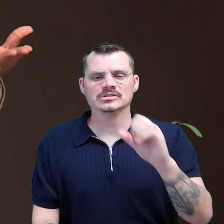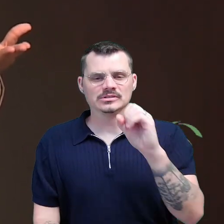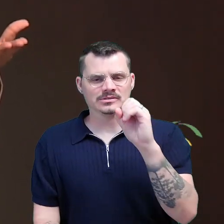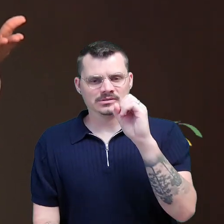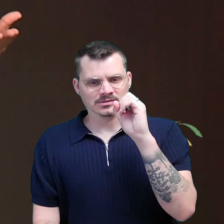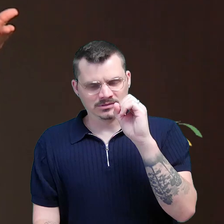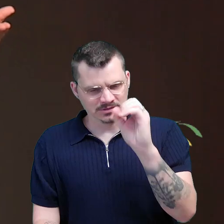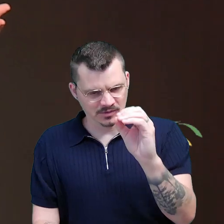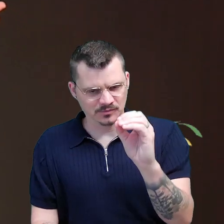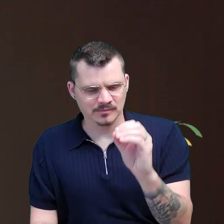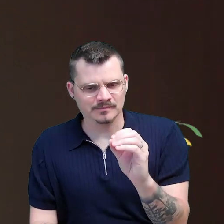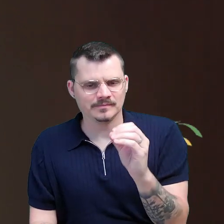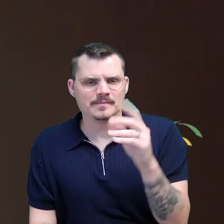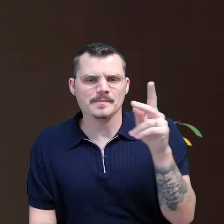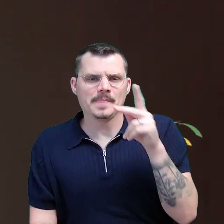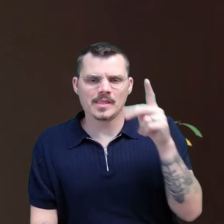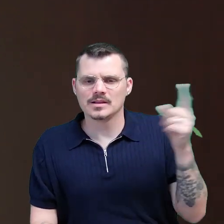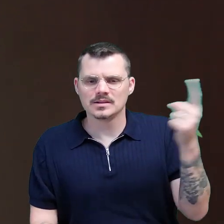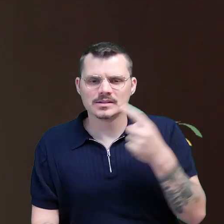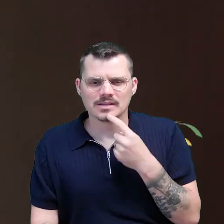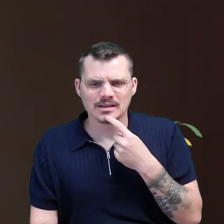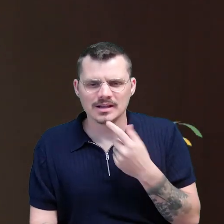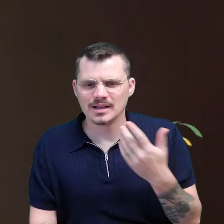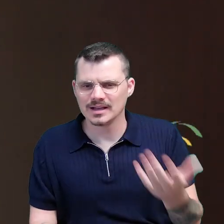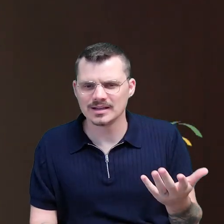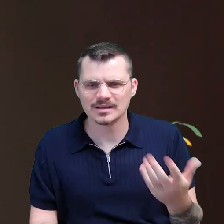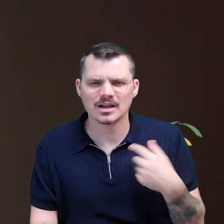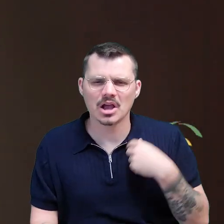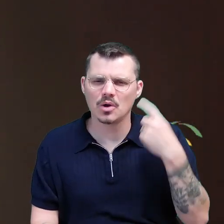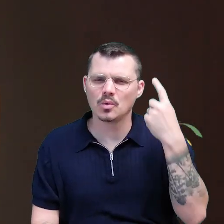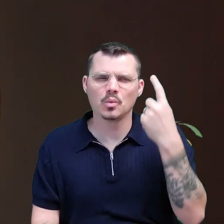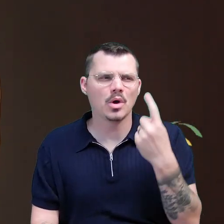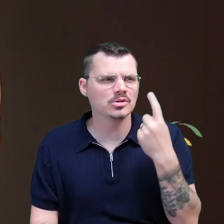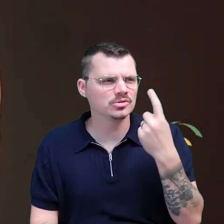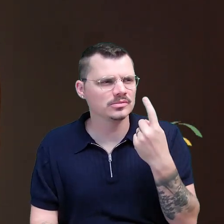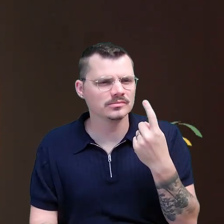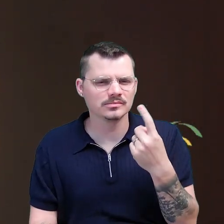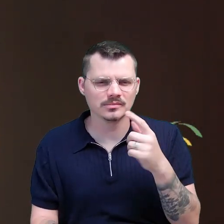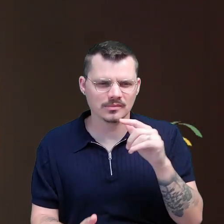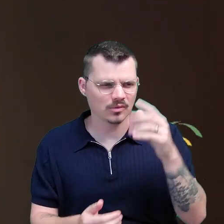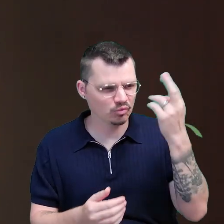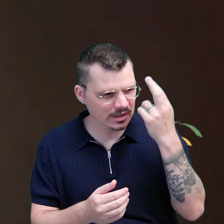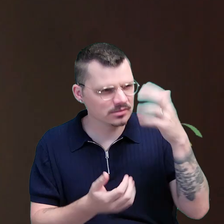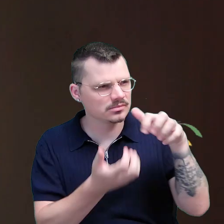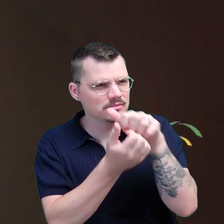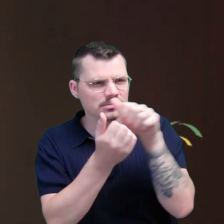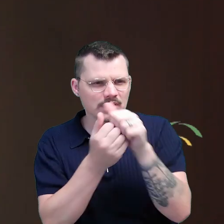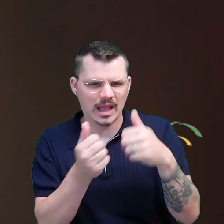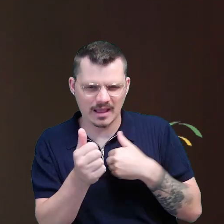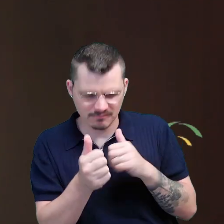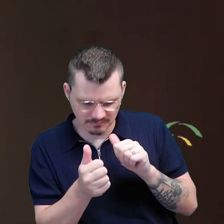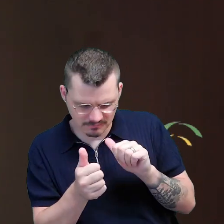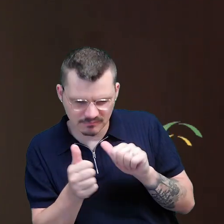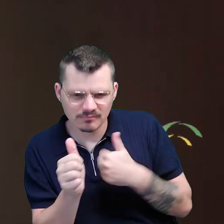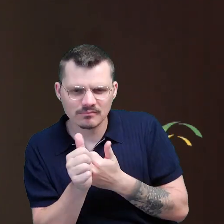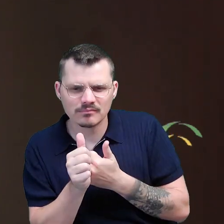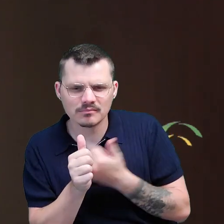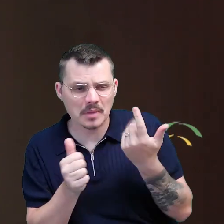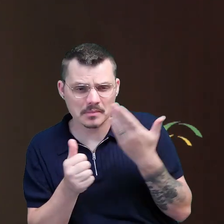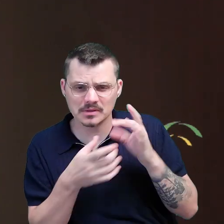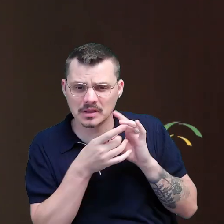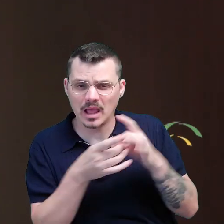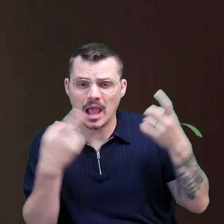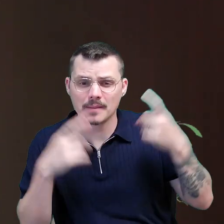So people were like, well, I wonder if there's something to this that has to do with his